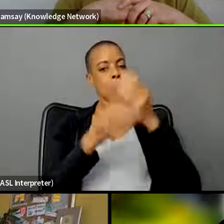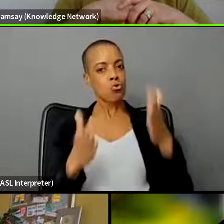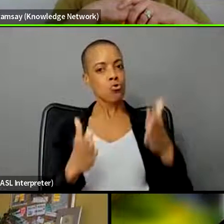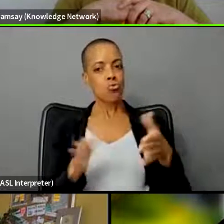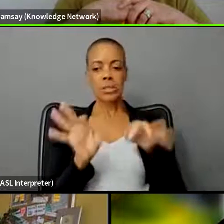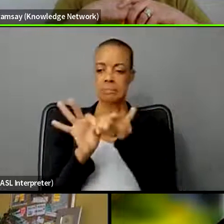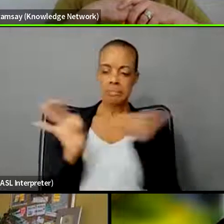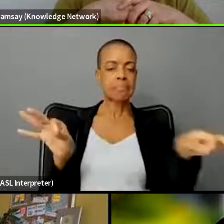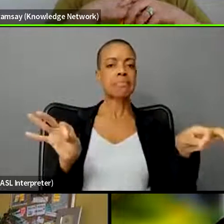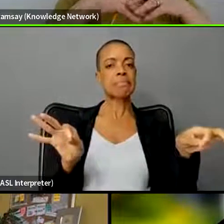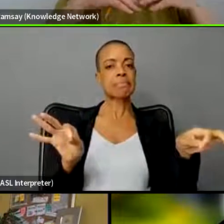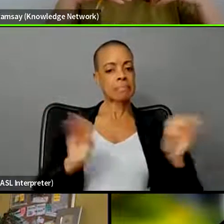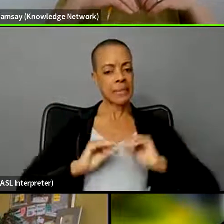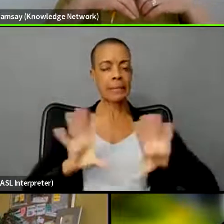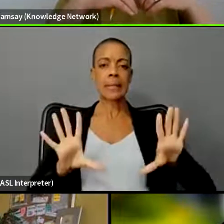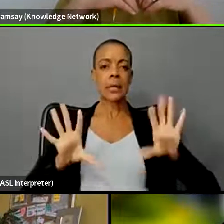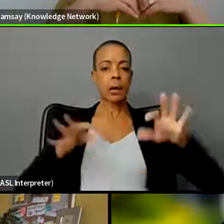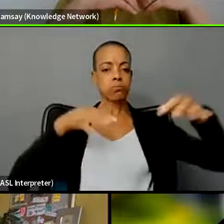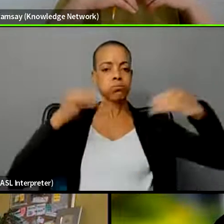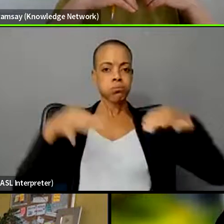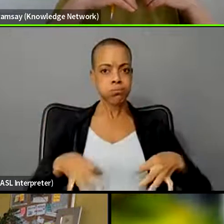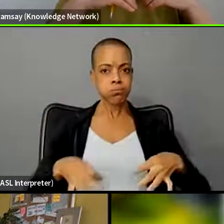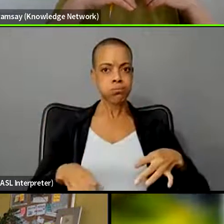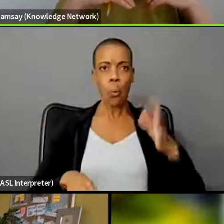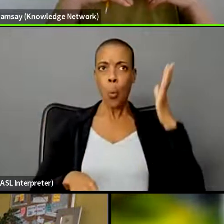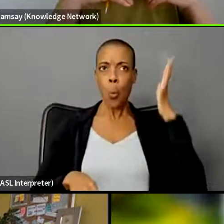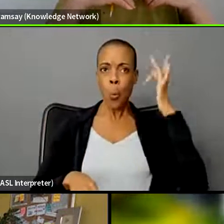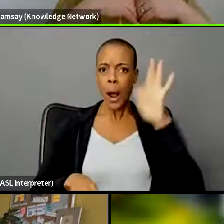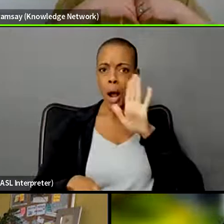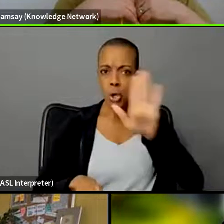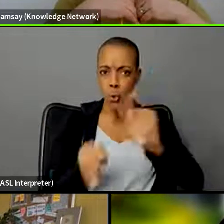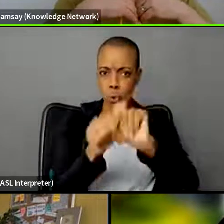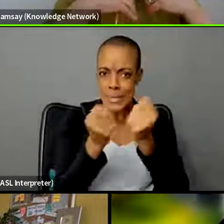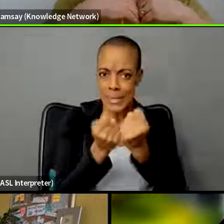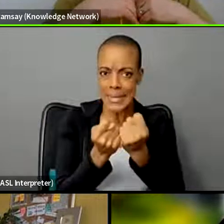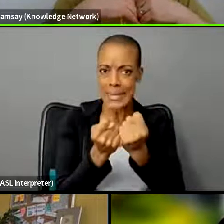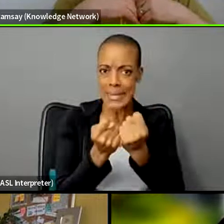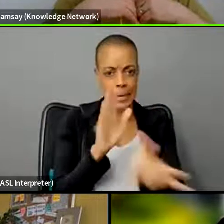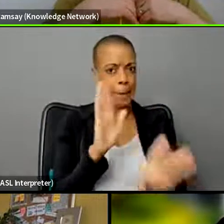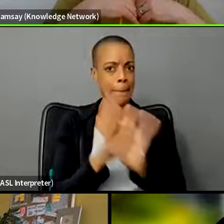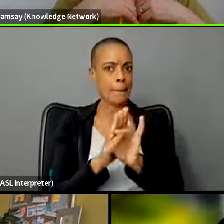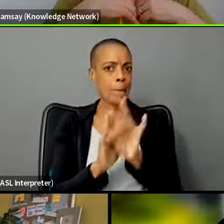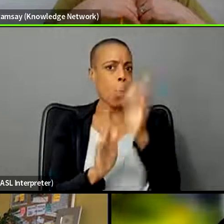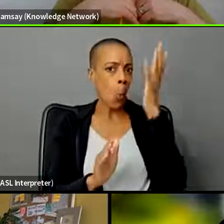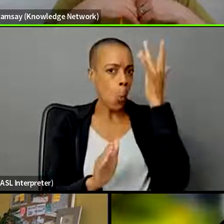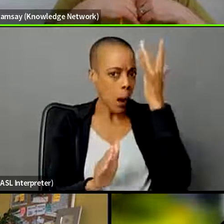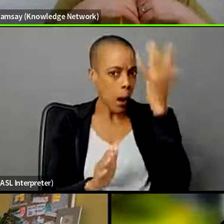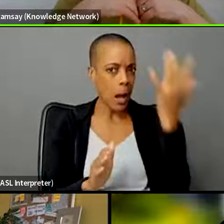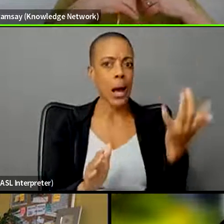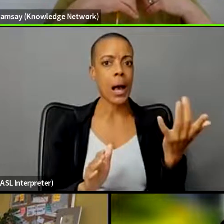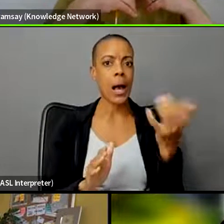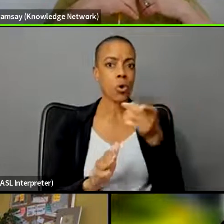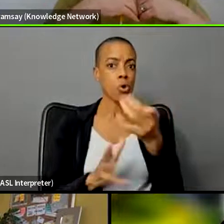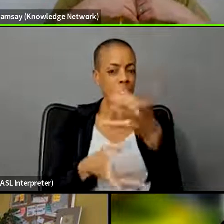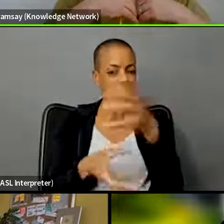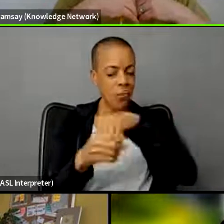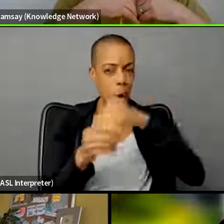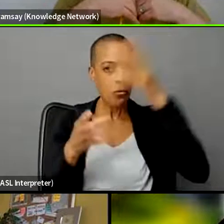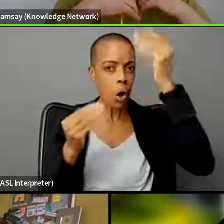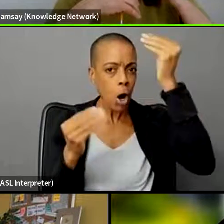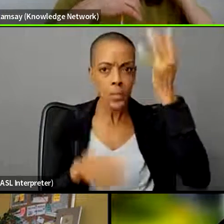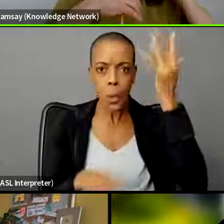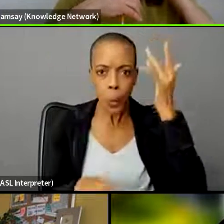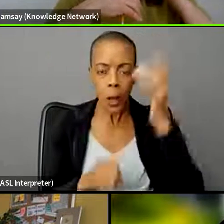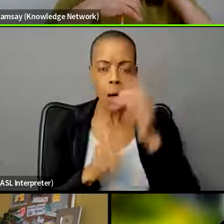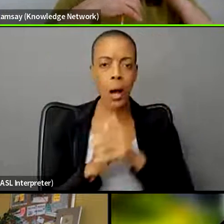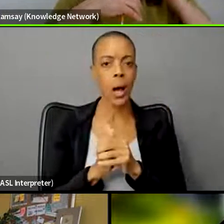really explains why your team, how your team is connected to the content, and why you're the ones